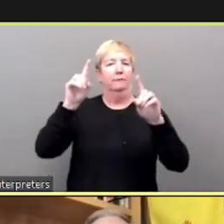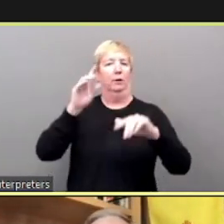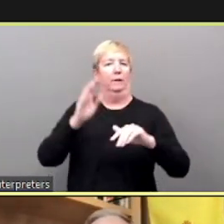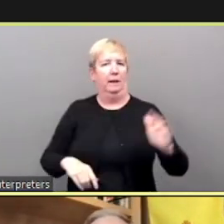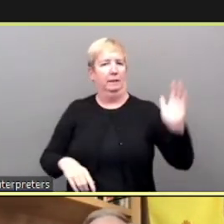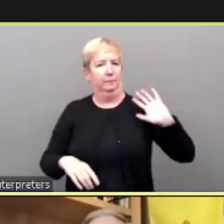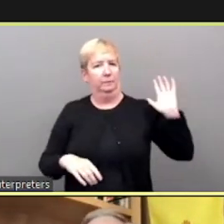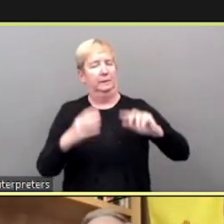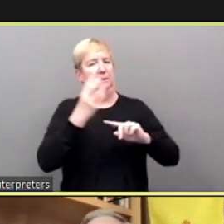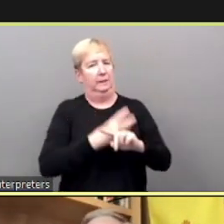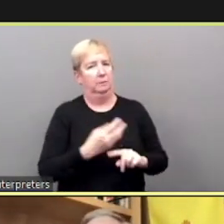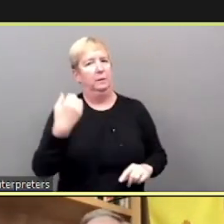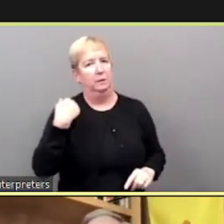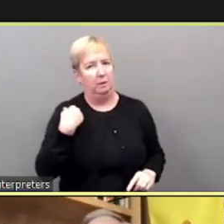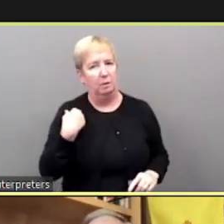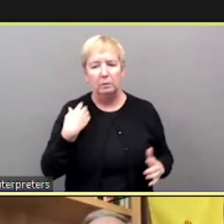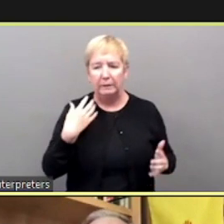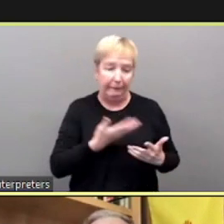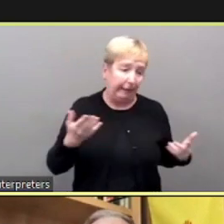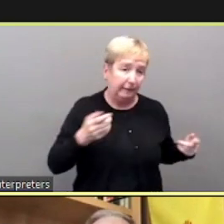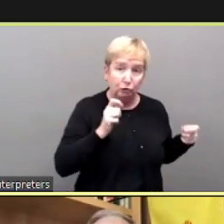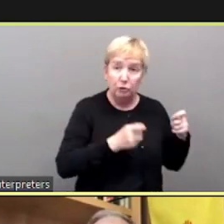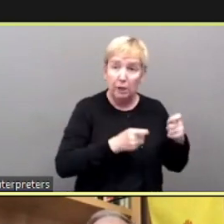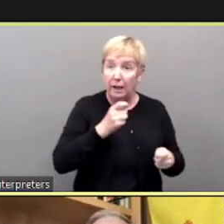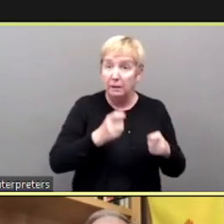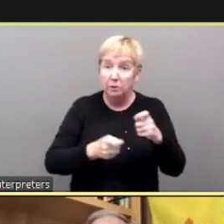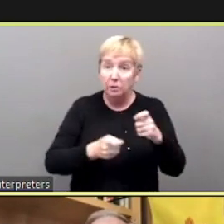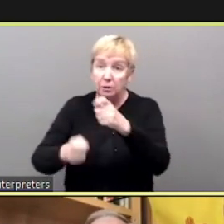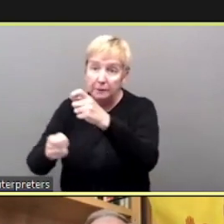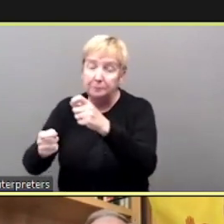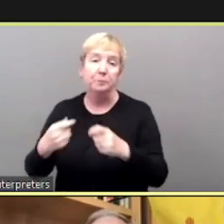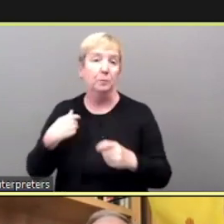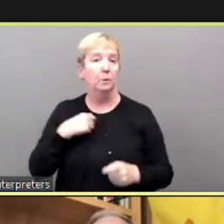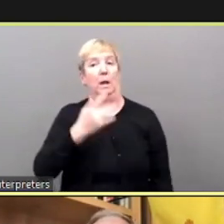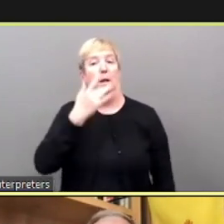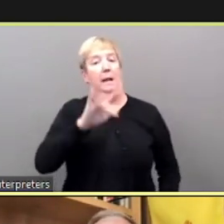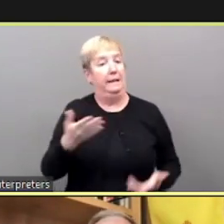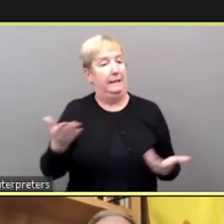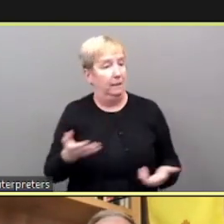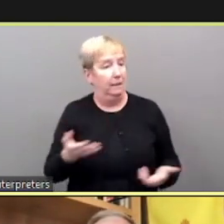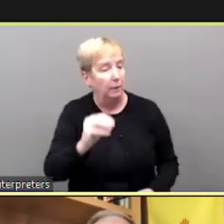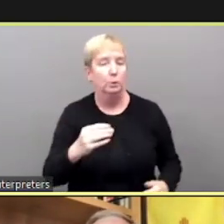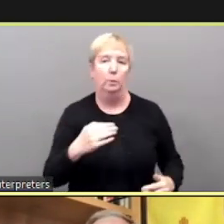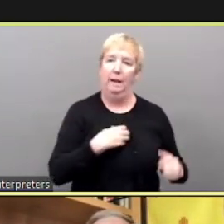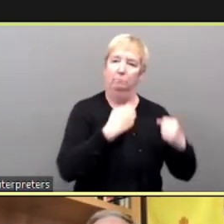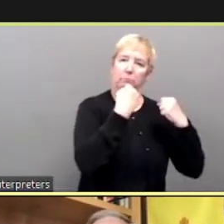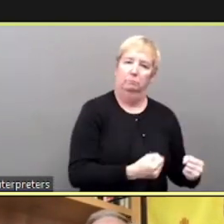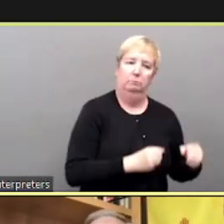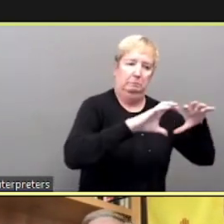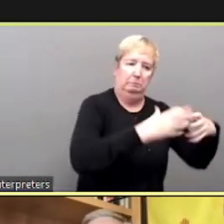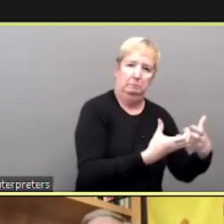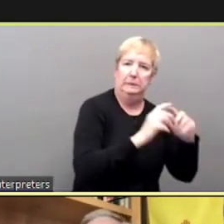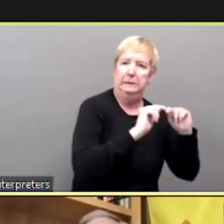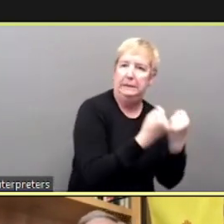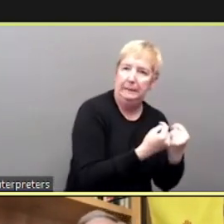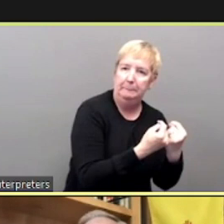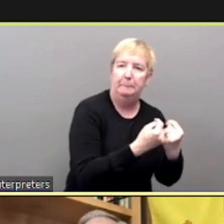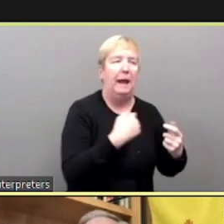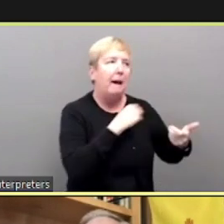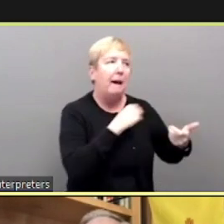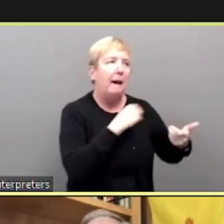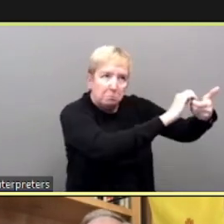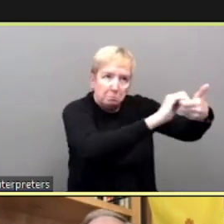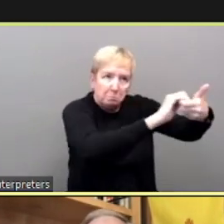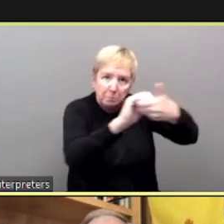and we're very fortunate to have a great data team here in New Mexico, a great vaccine team, our epidemiologists, our partners who are